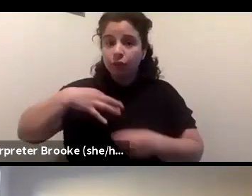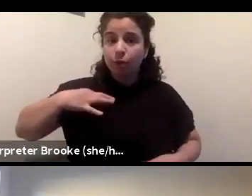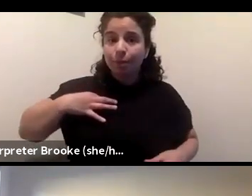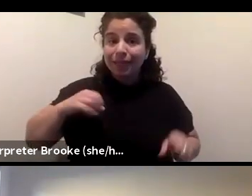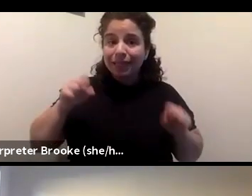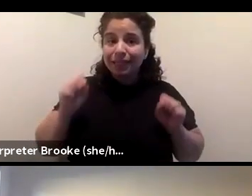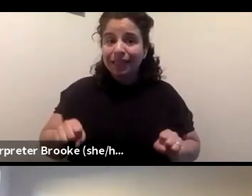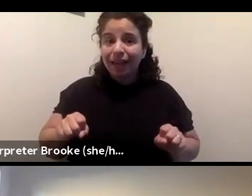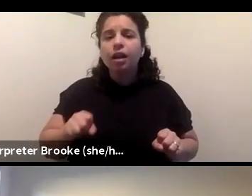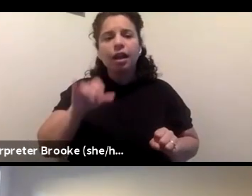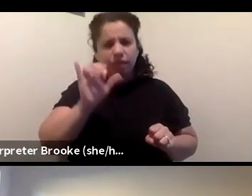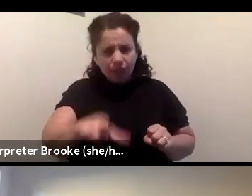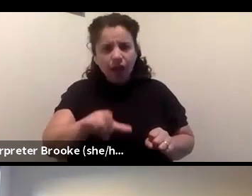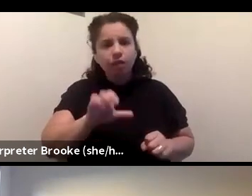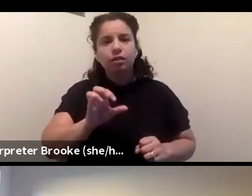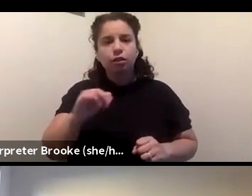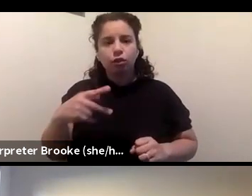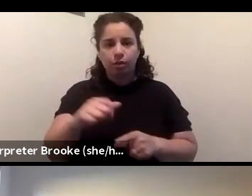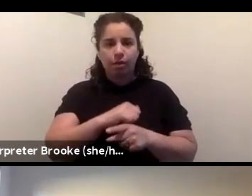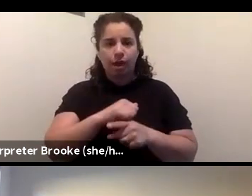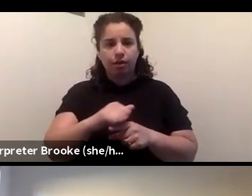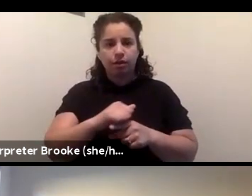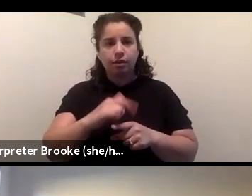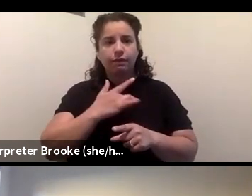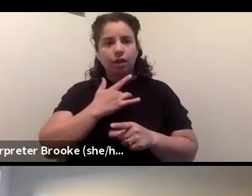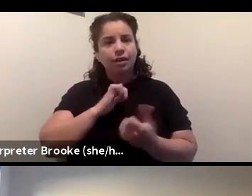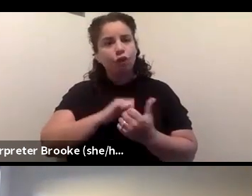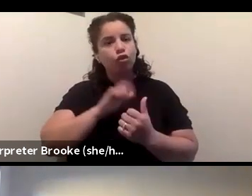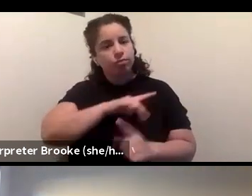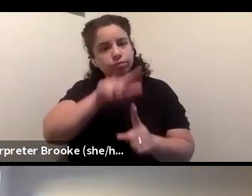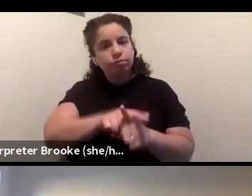That is how cripping practice manifests for me in digital space.